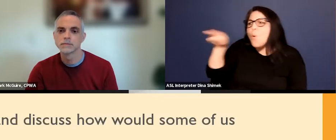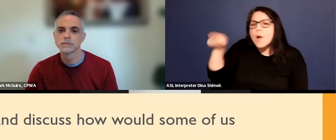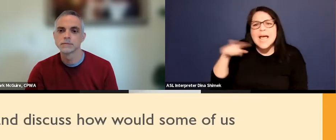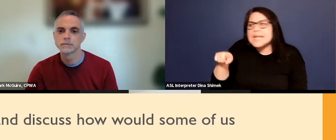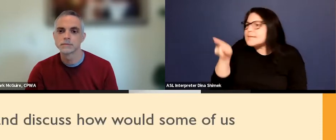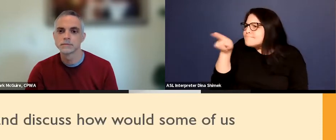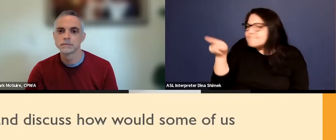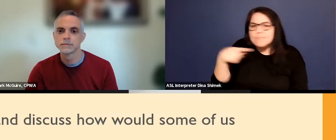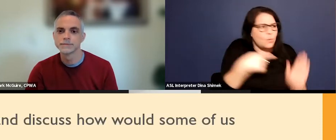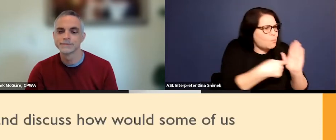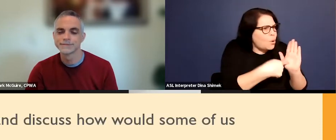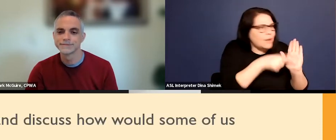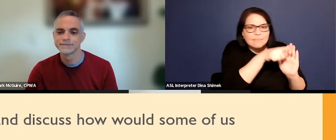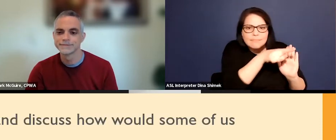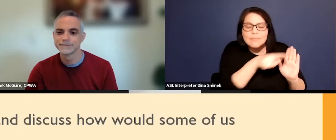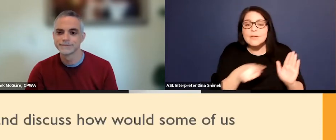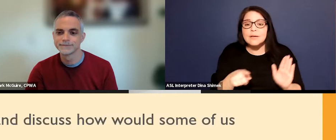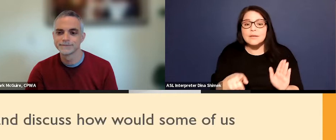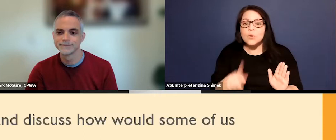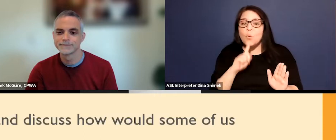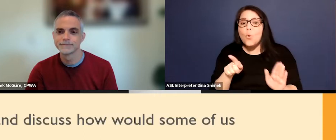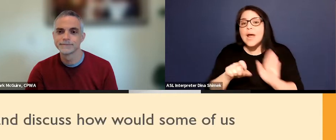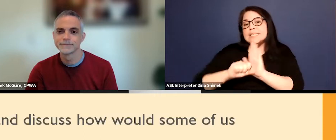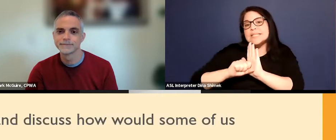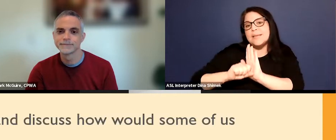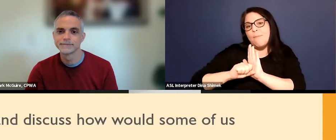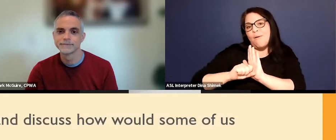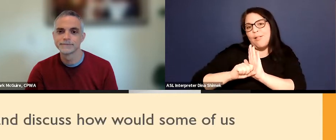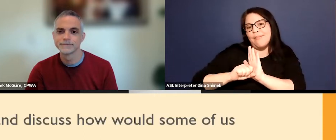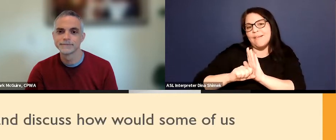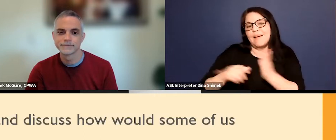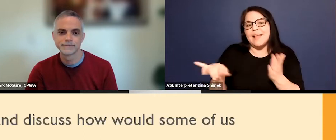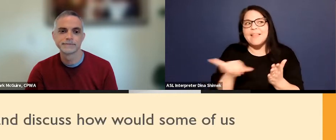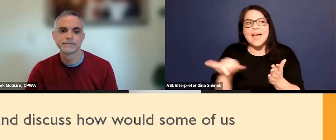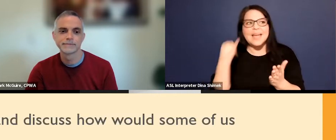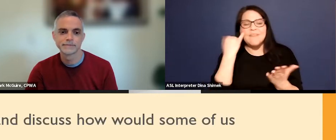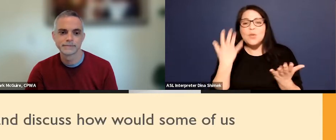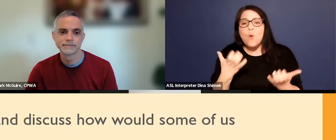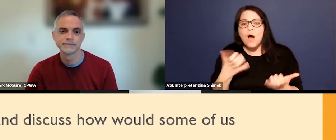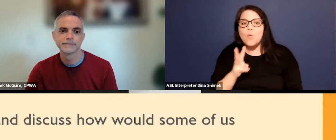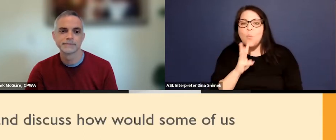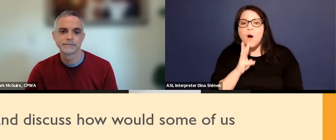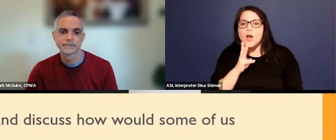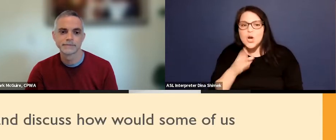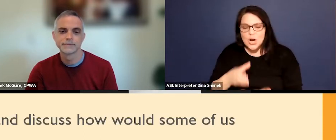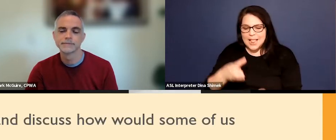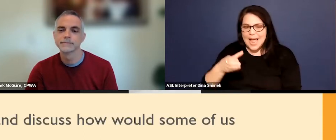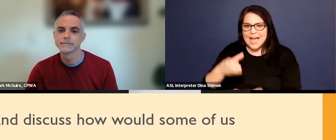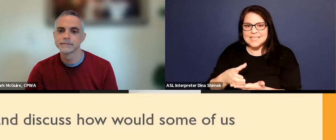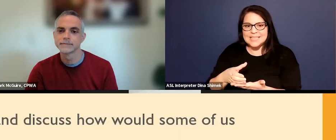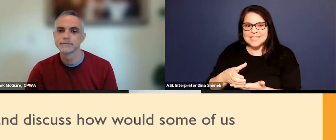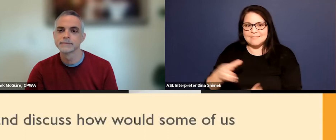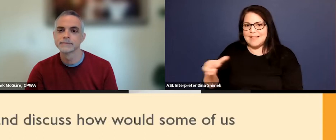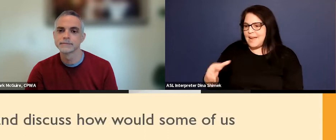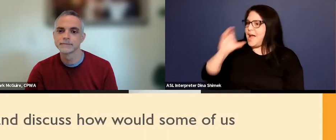need. Make a symbol, like if you want a glass of water, make